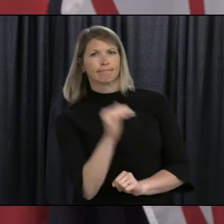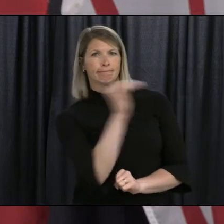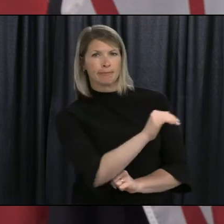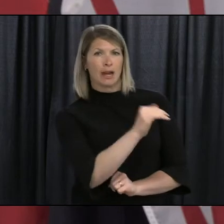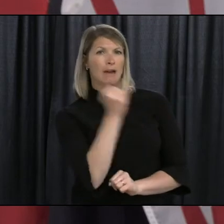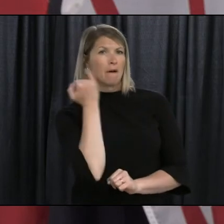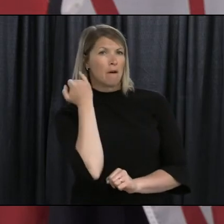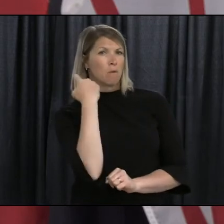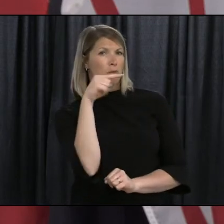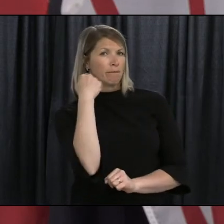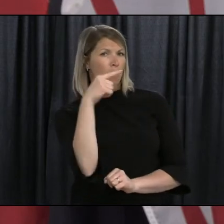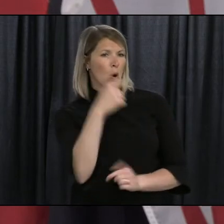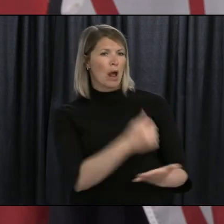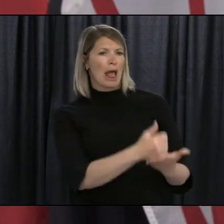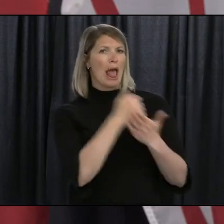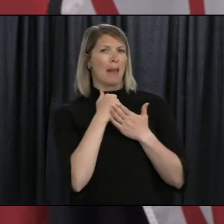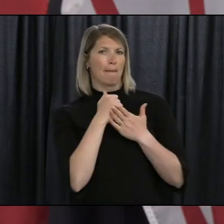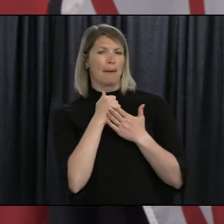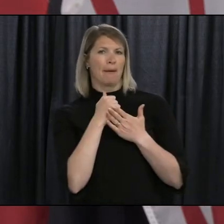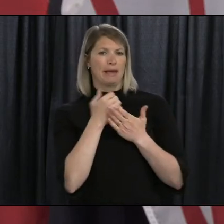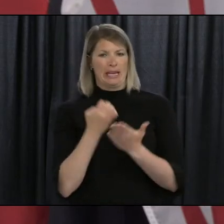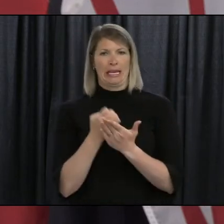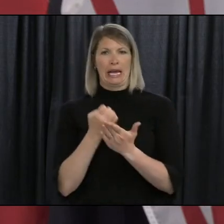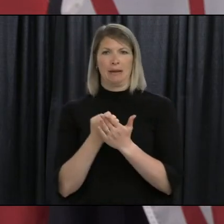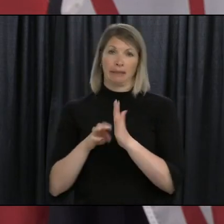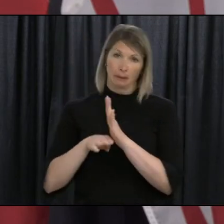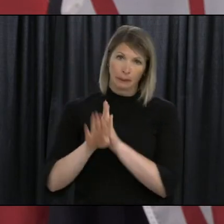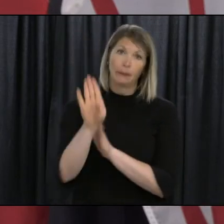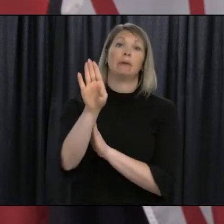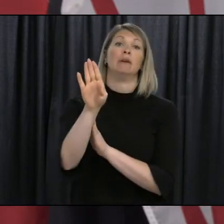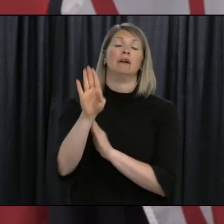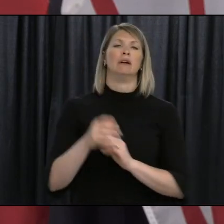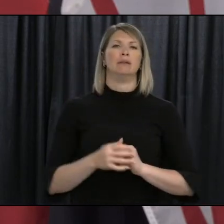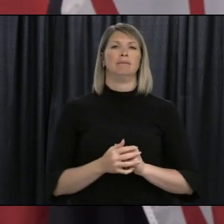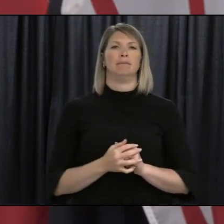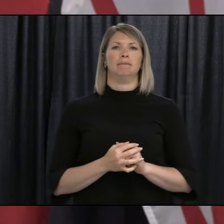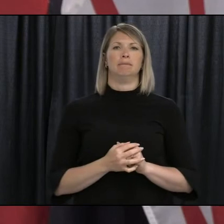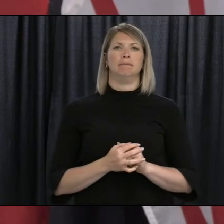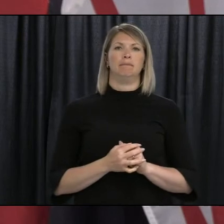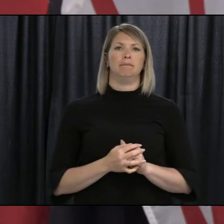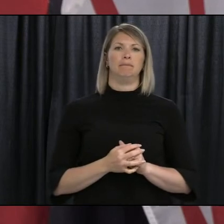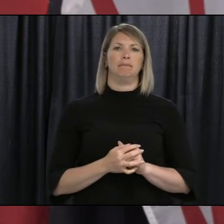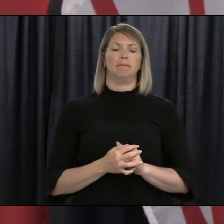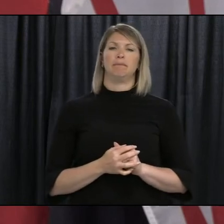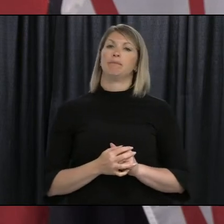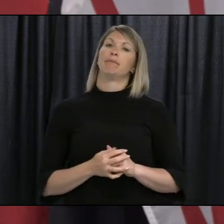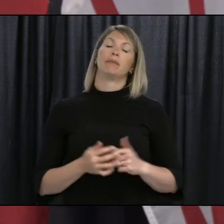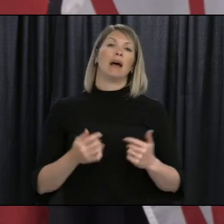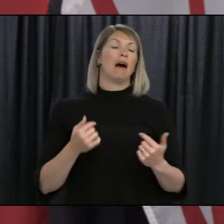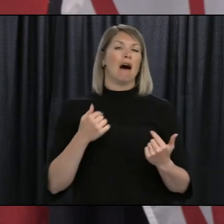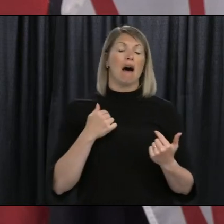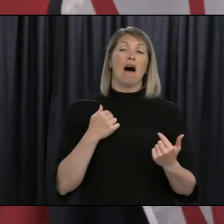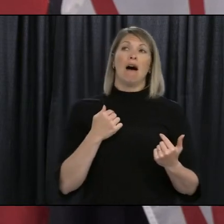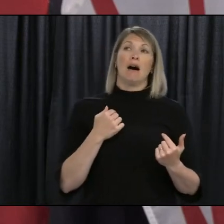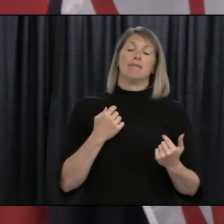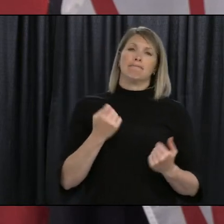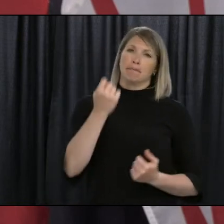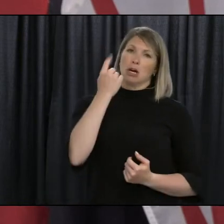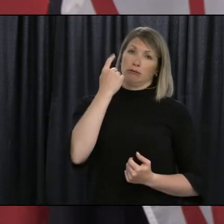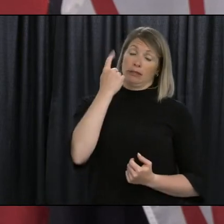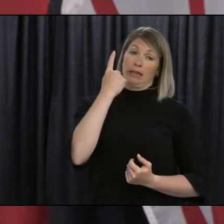Again, I think, it's very fair to say, and, I invite anybody who's got access to